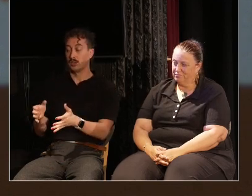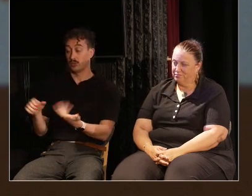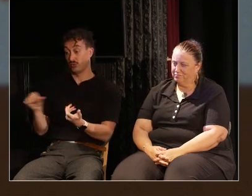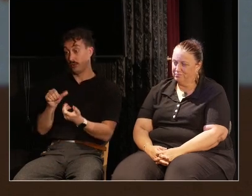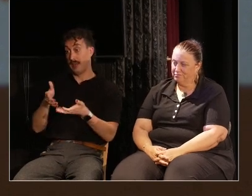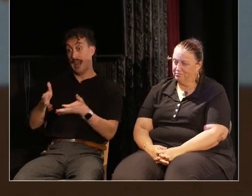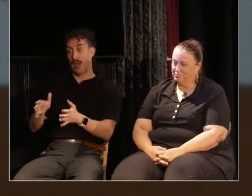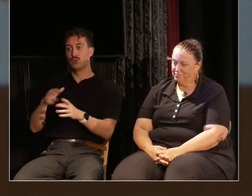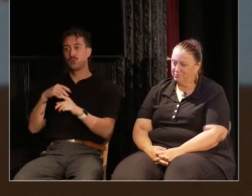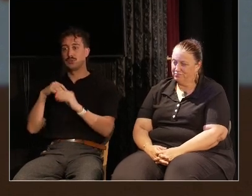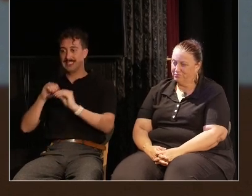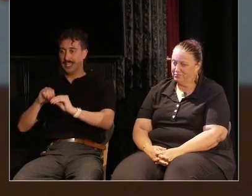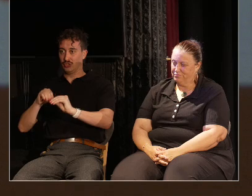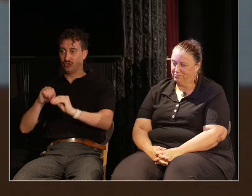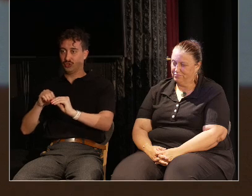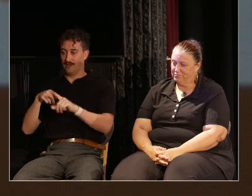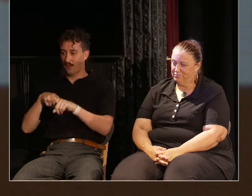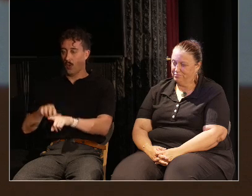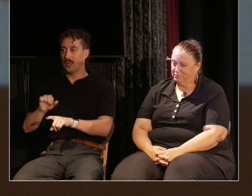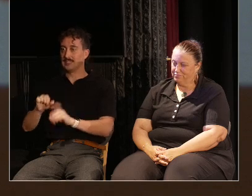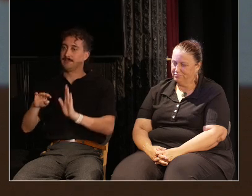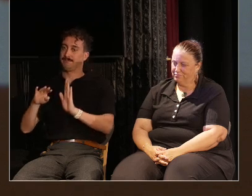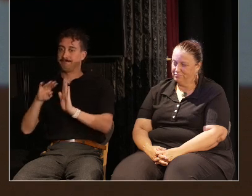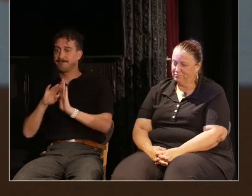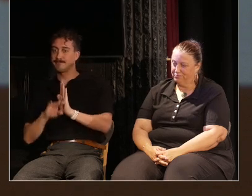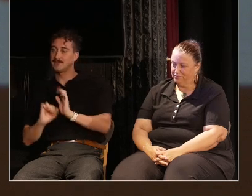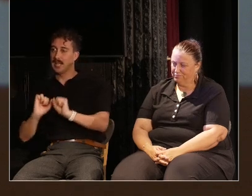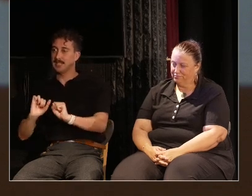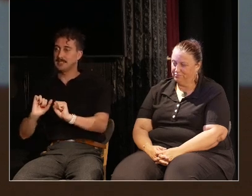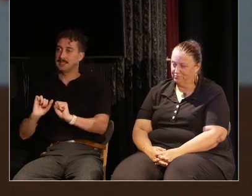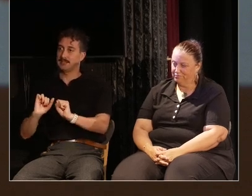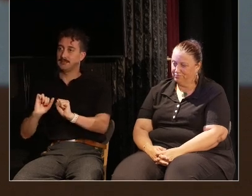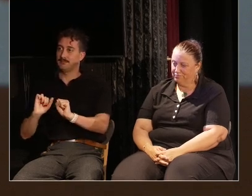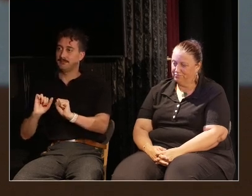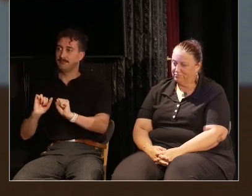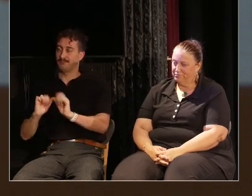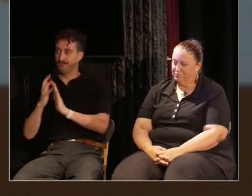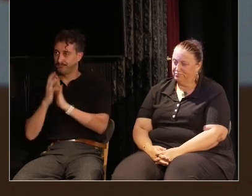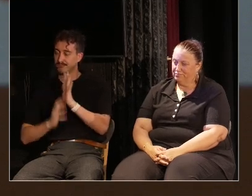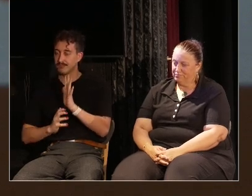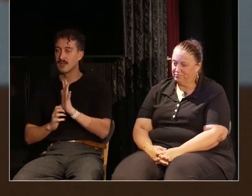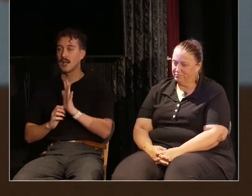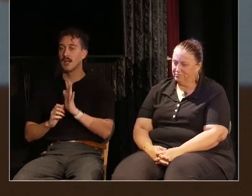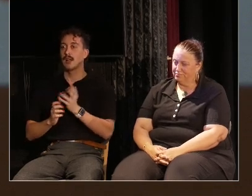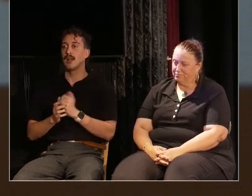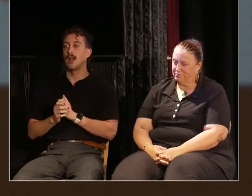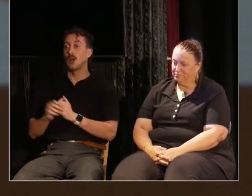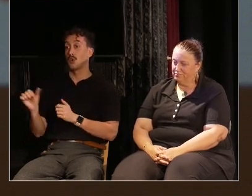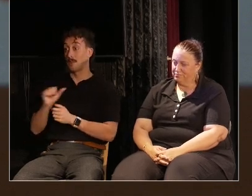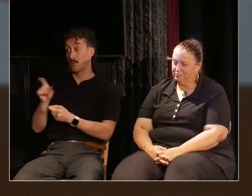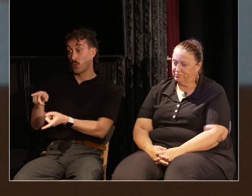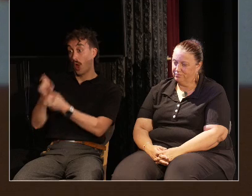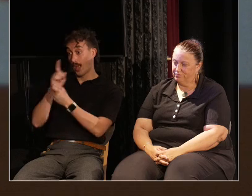ethos, and it should be able to hire people that are going to teach in accordance with its ethos. But it shouldn't be able to